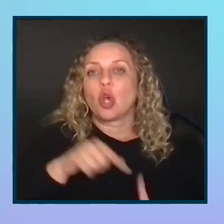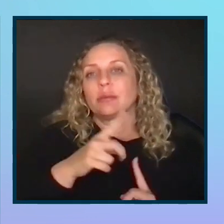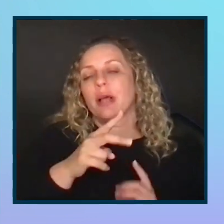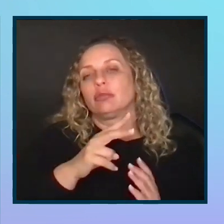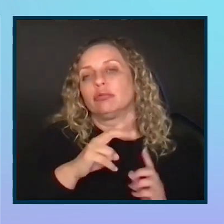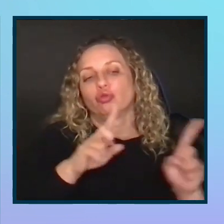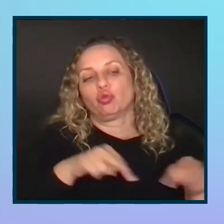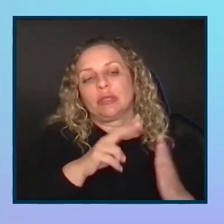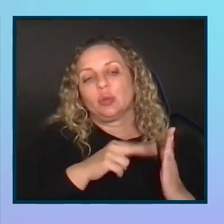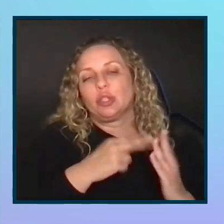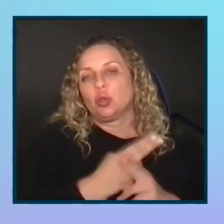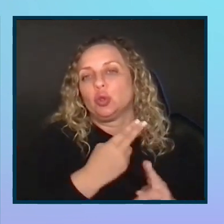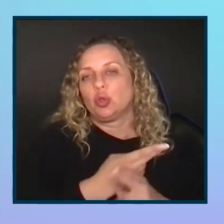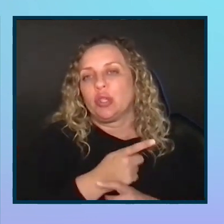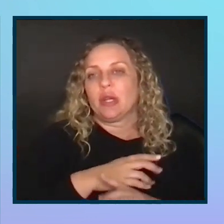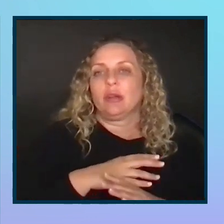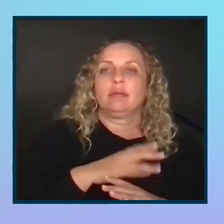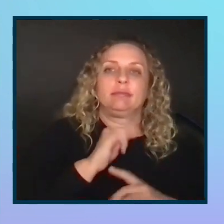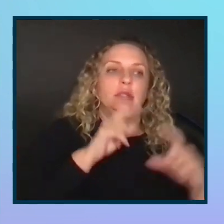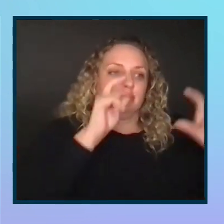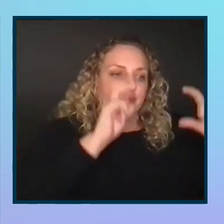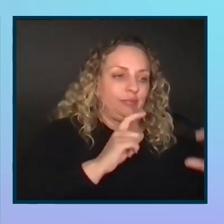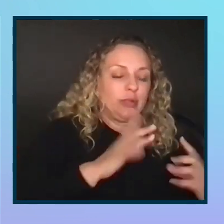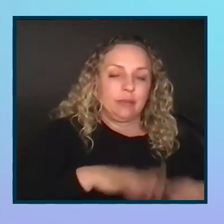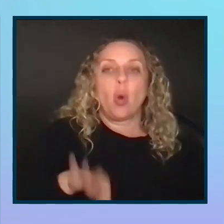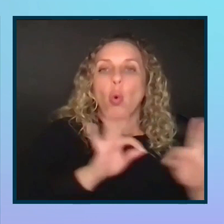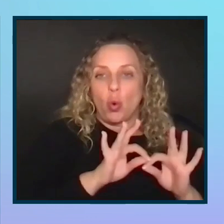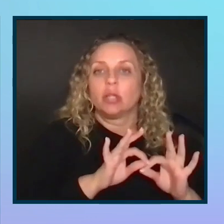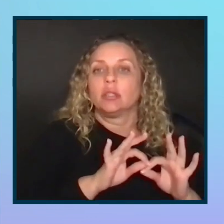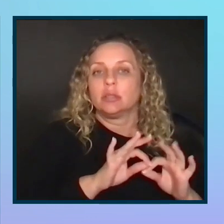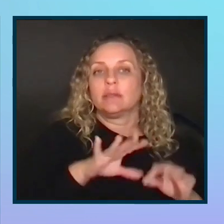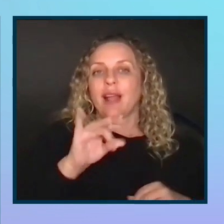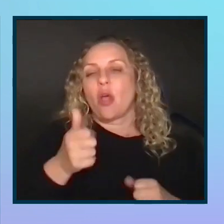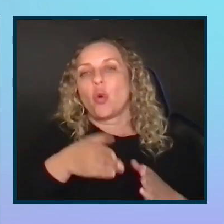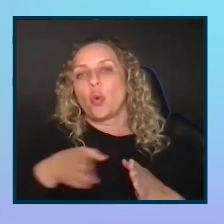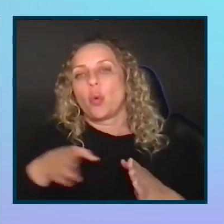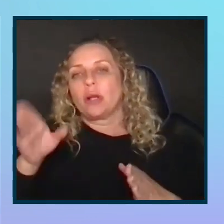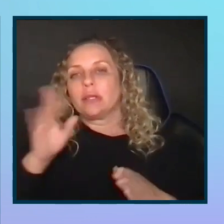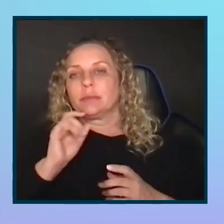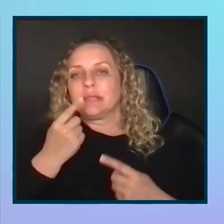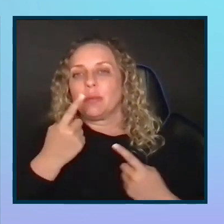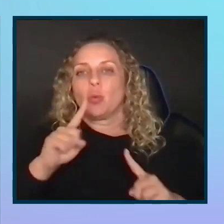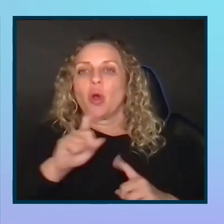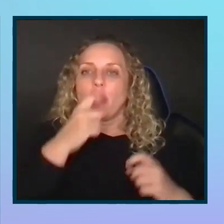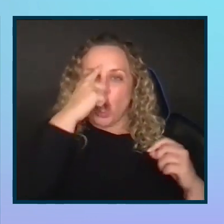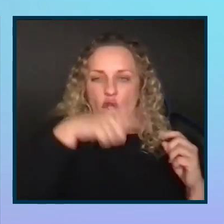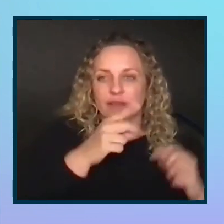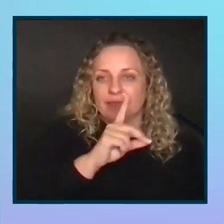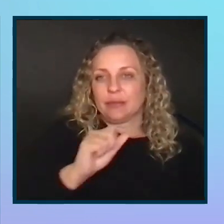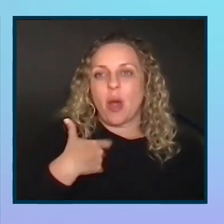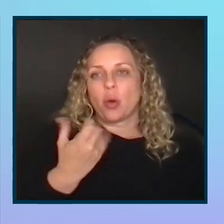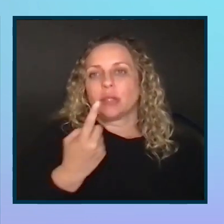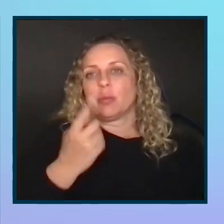users, their blockers are very important. And, if you can find other ways to make it work for someone with cognitive disabilities, I would never want